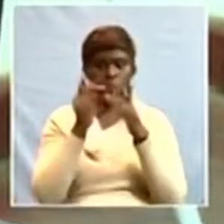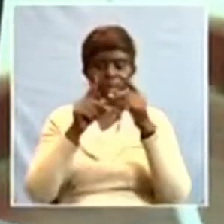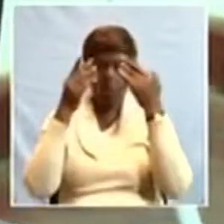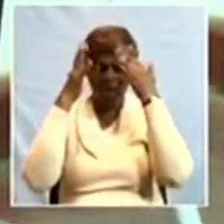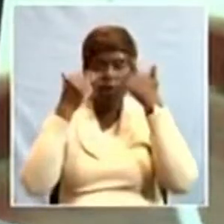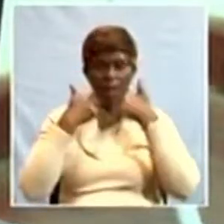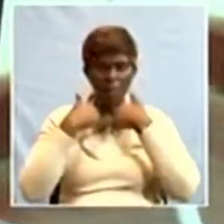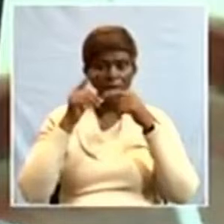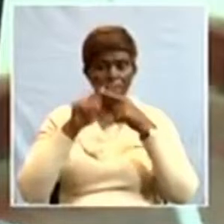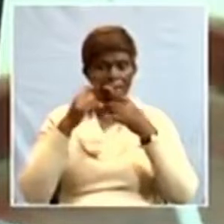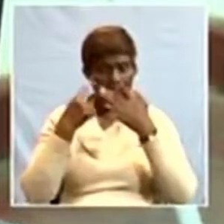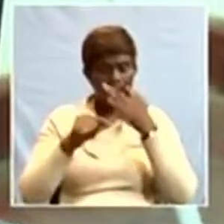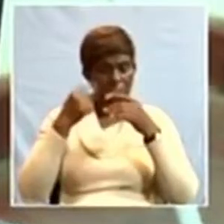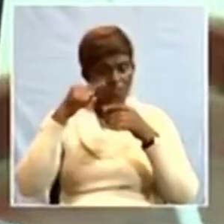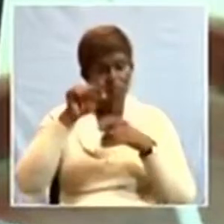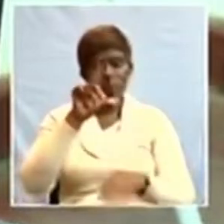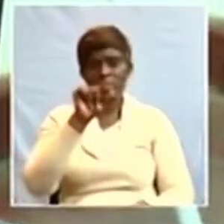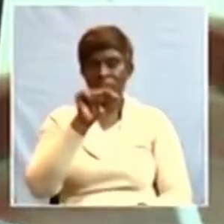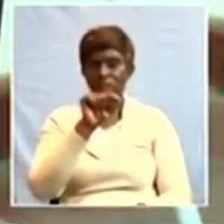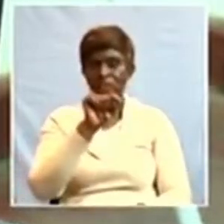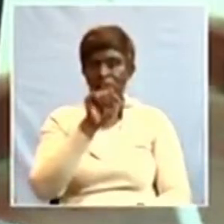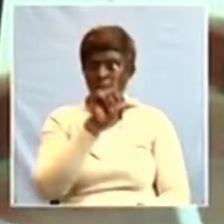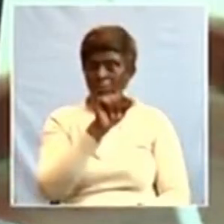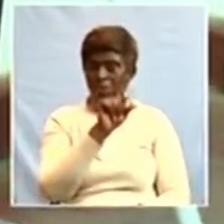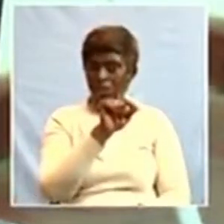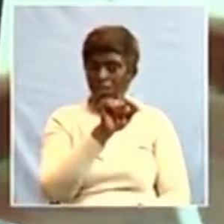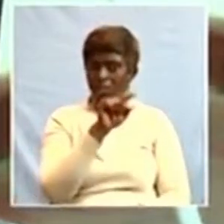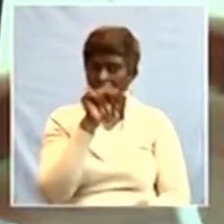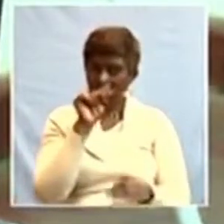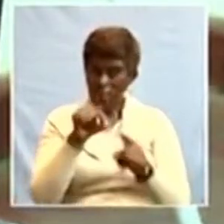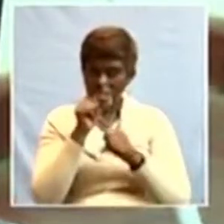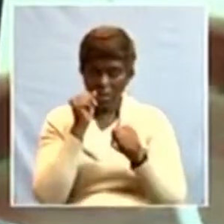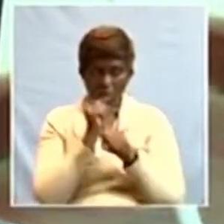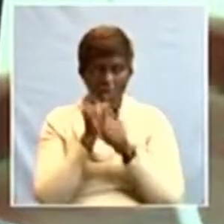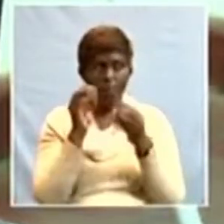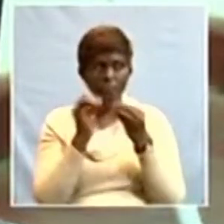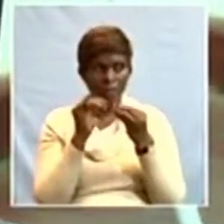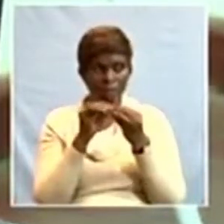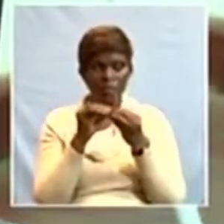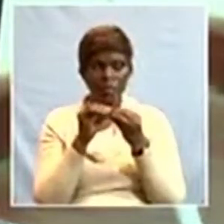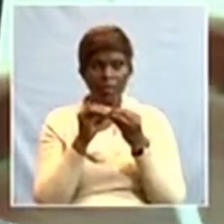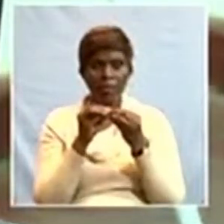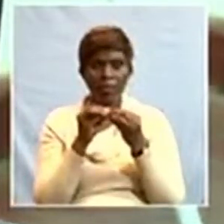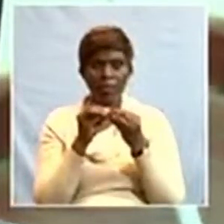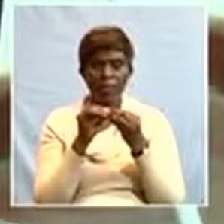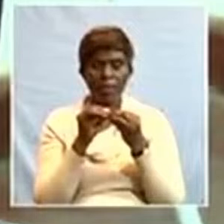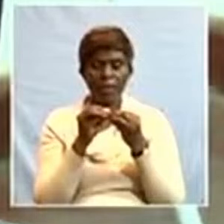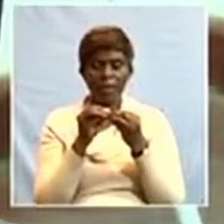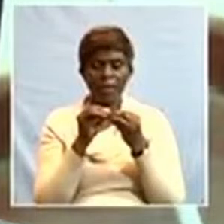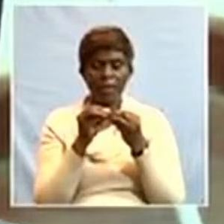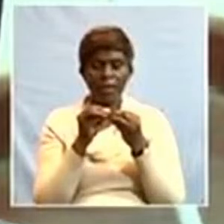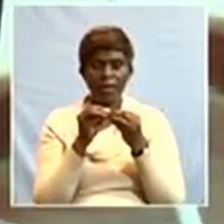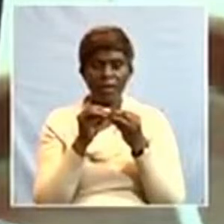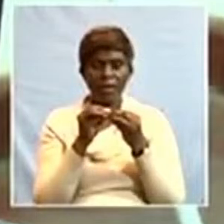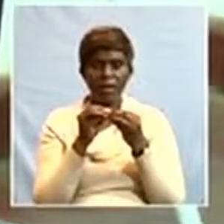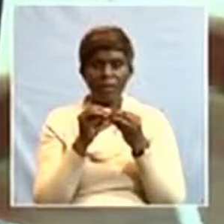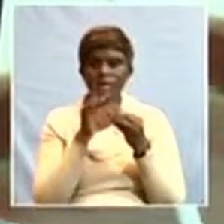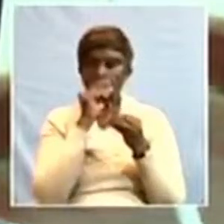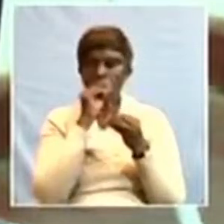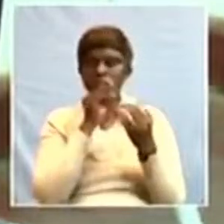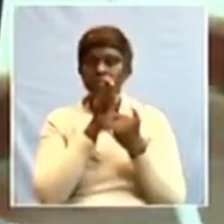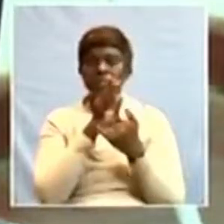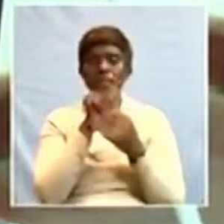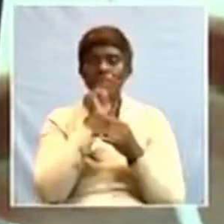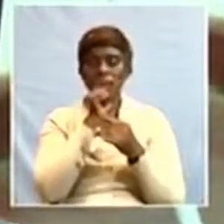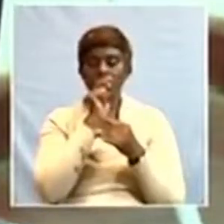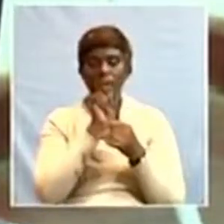But for 2020, this year in particular, we have had this 2020. Speak through the mic,